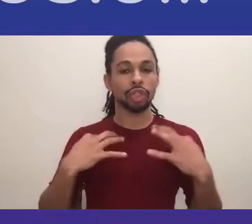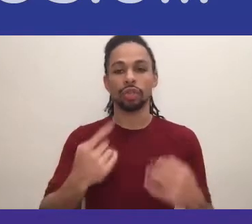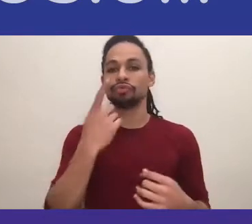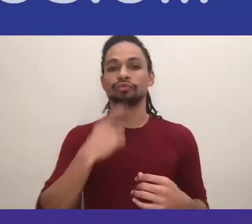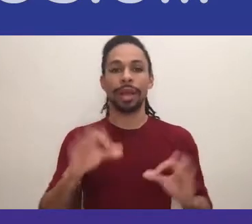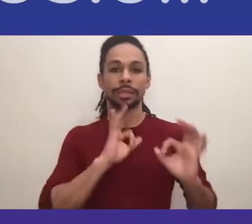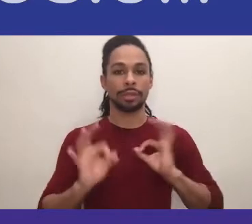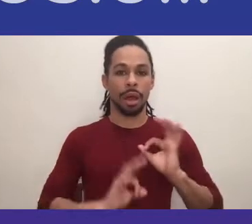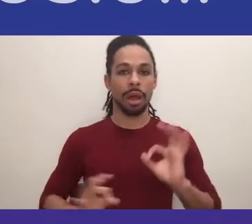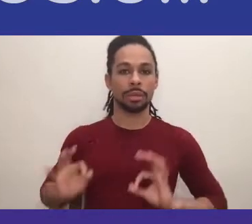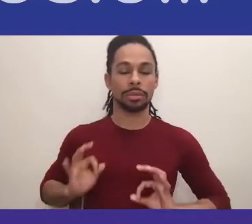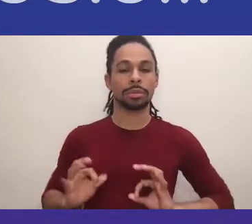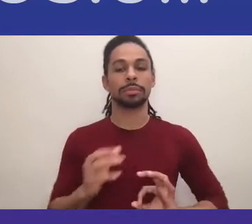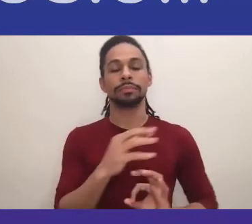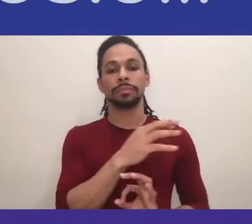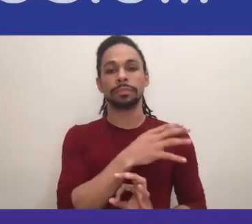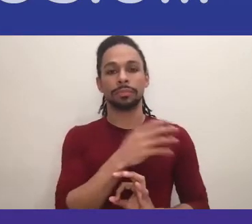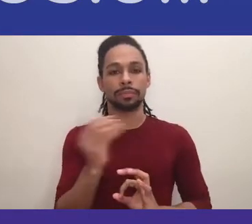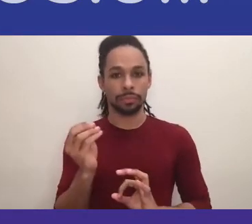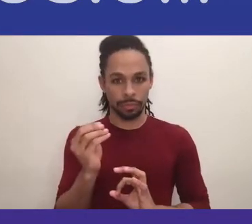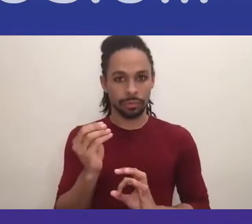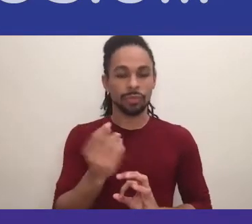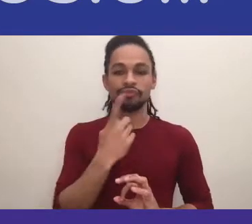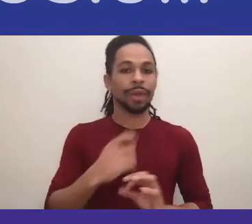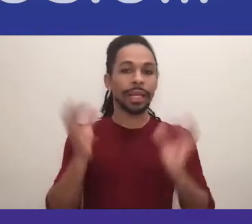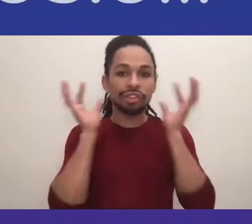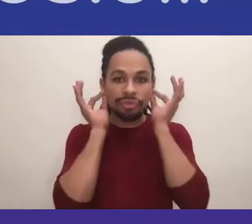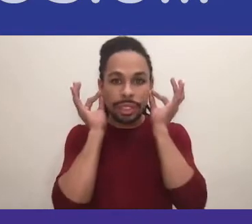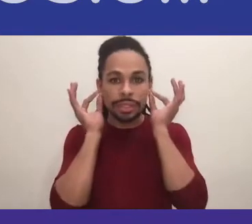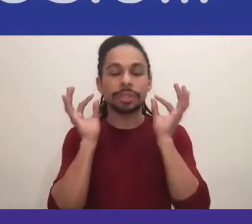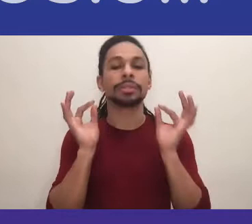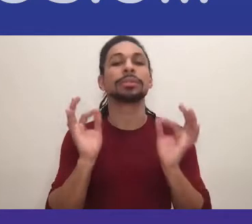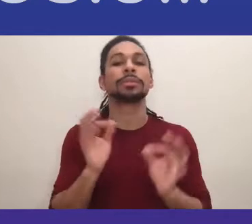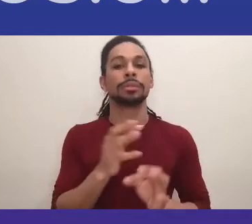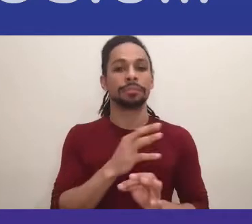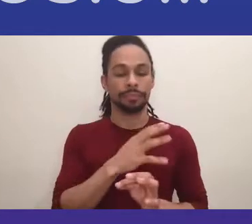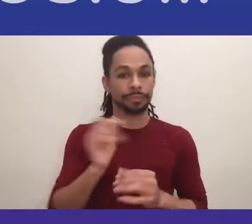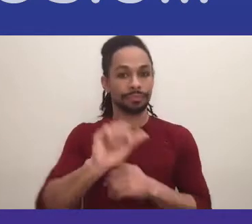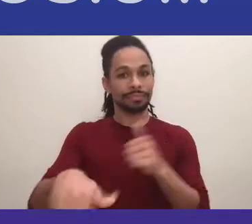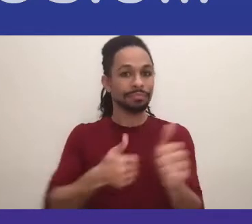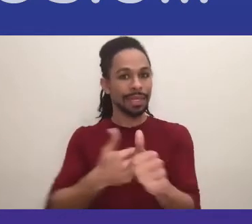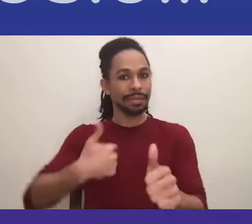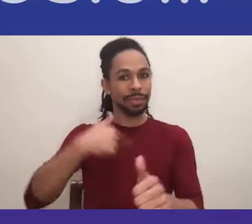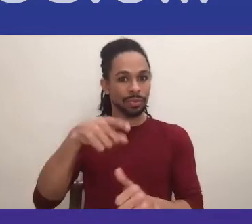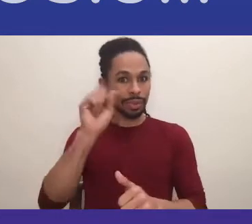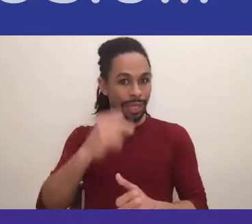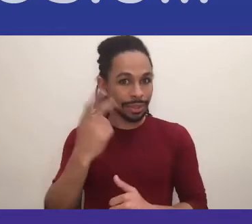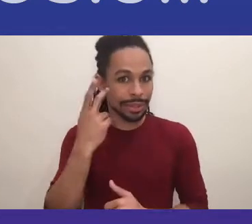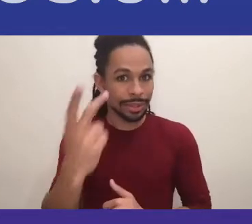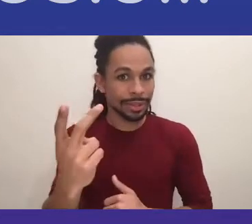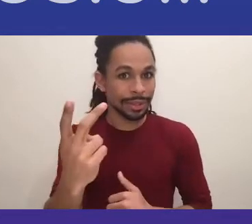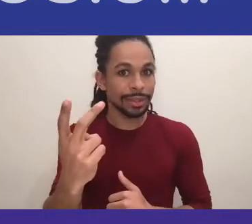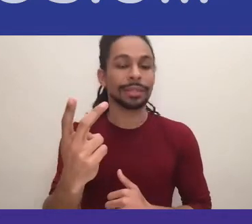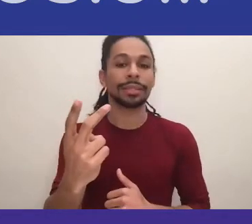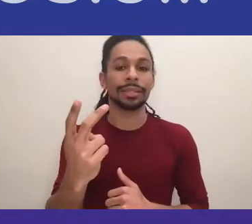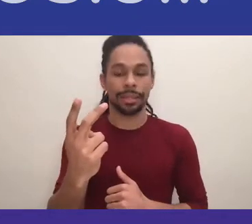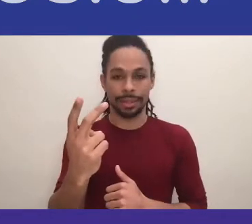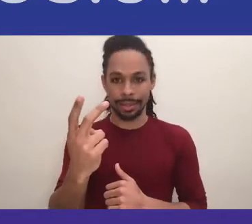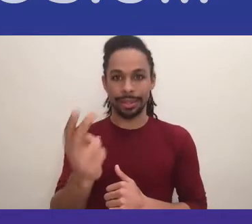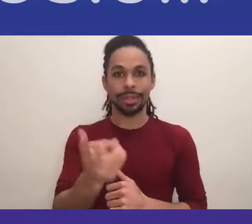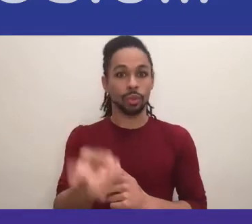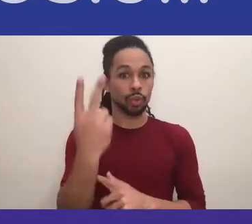wearing red earrings. And behind me, you can see two